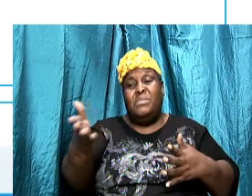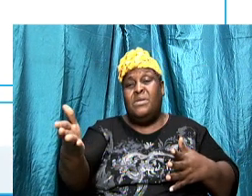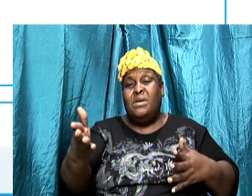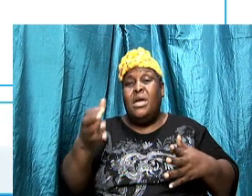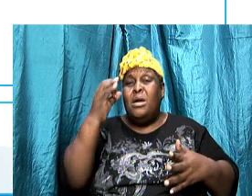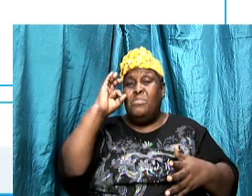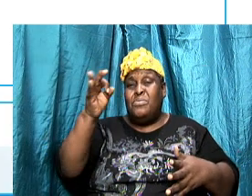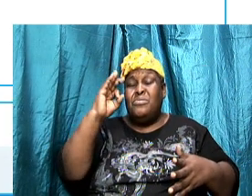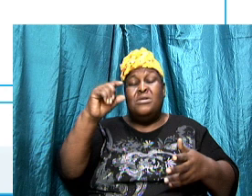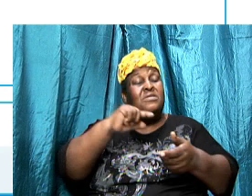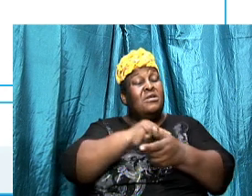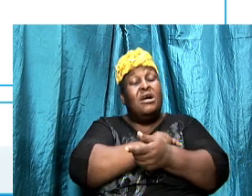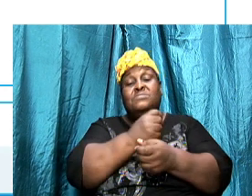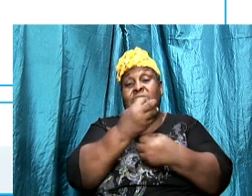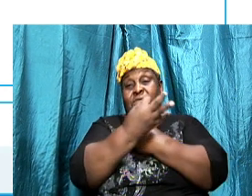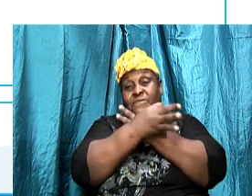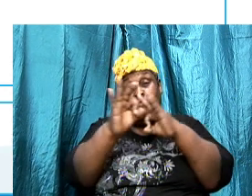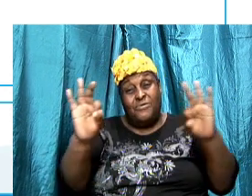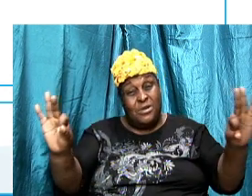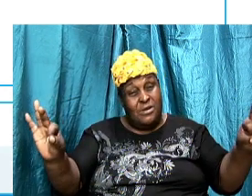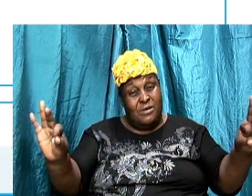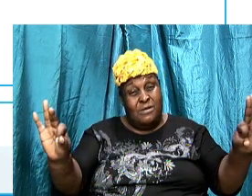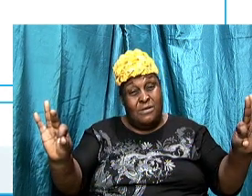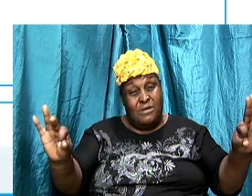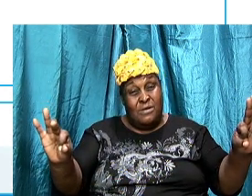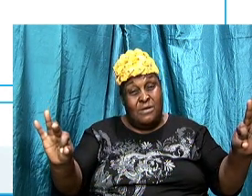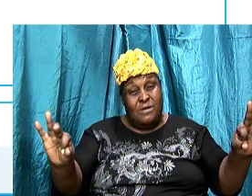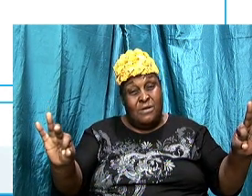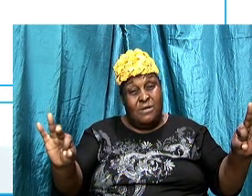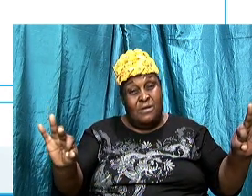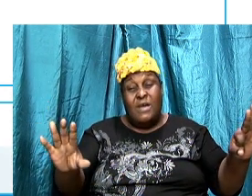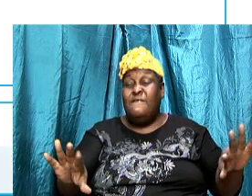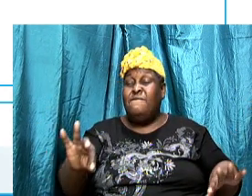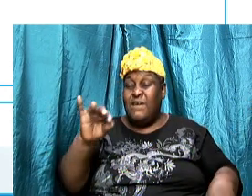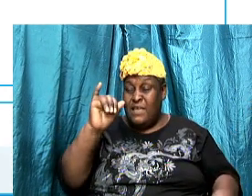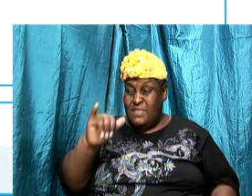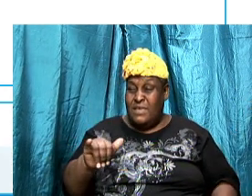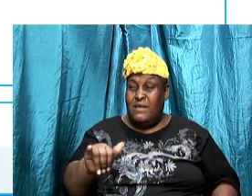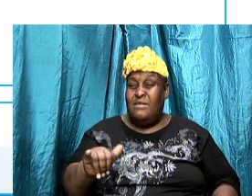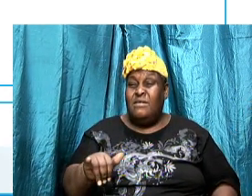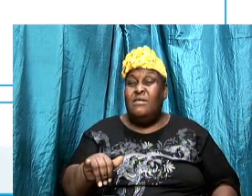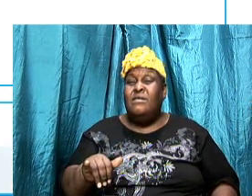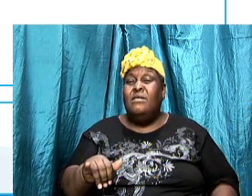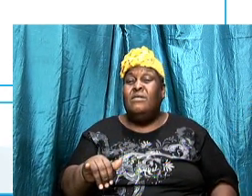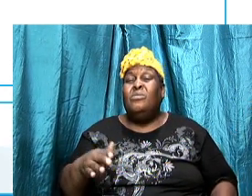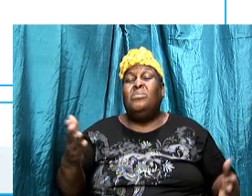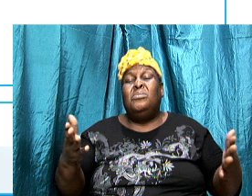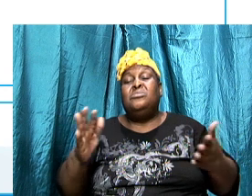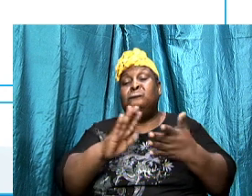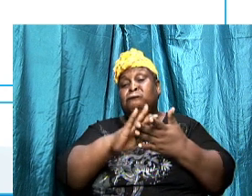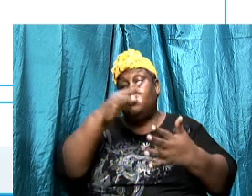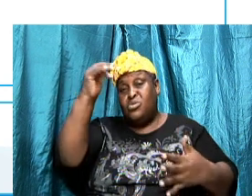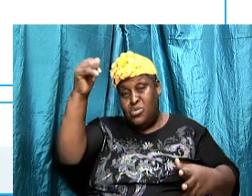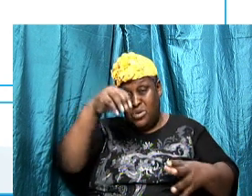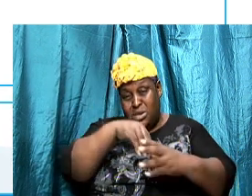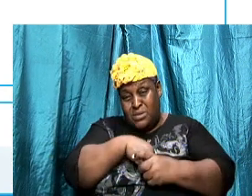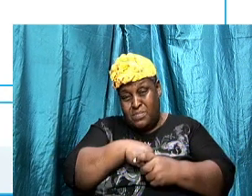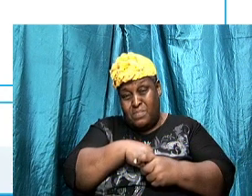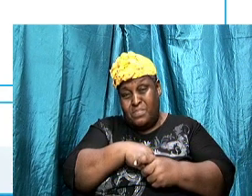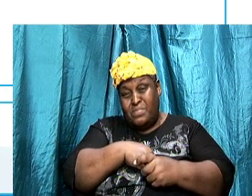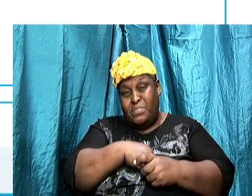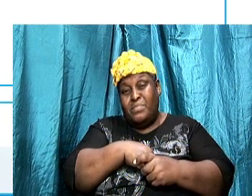it were. And he finds that is kind of what he's glorying, because he's saying